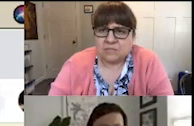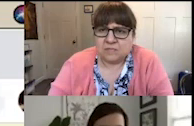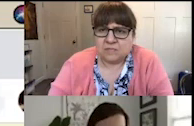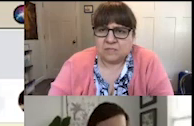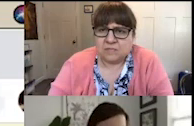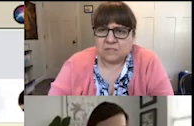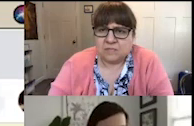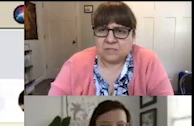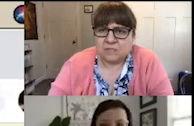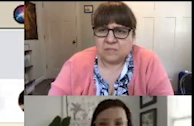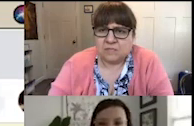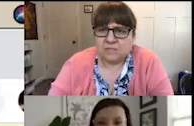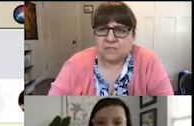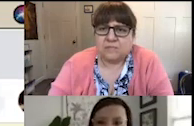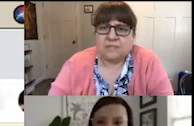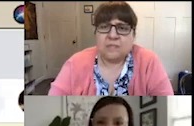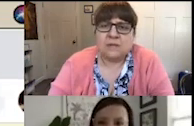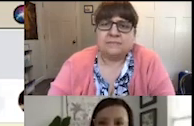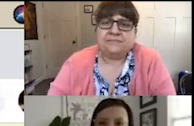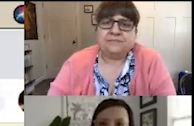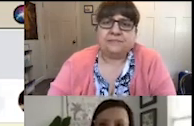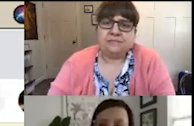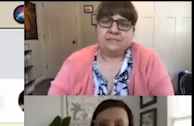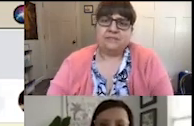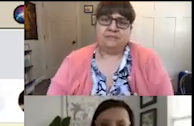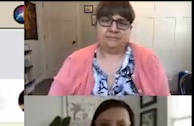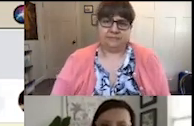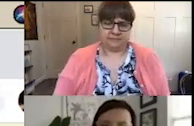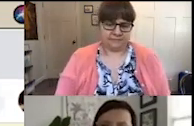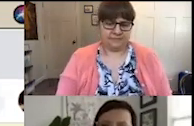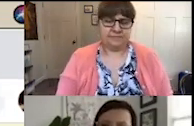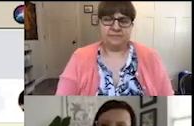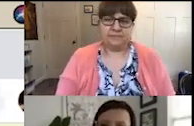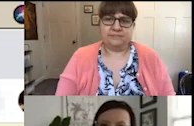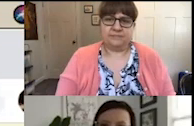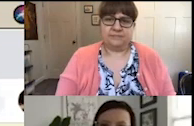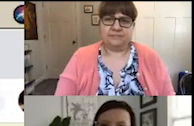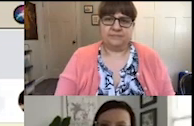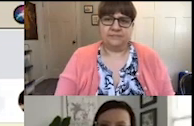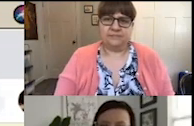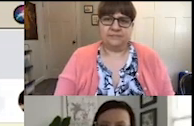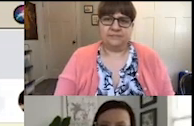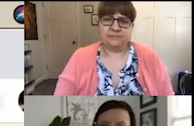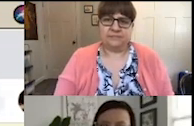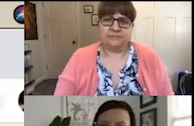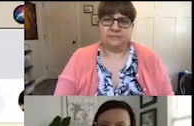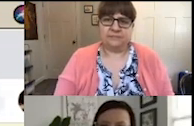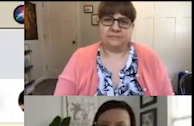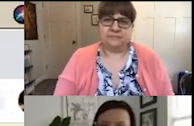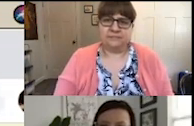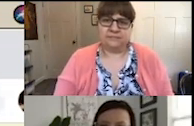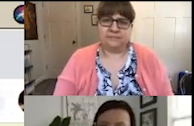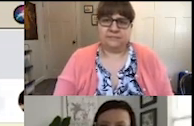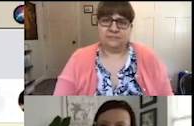before contact. So if I'm in a position where I want to create an app, or I want to create a dictionary, and there's a lot of words that I